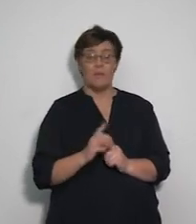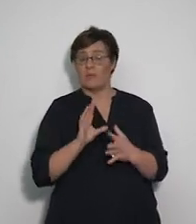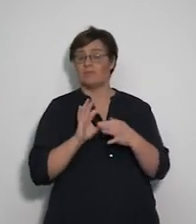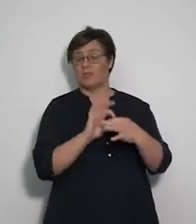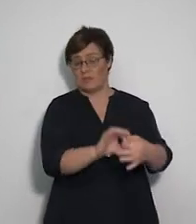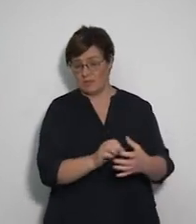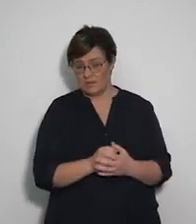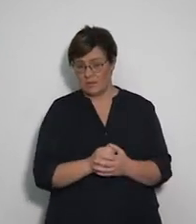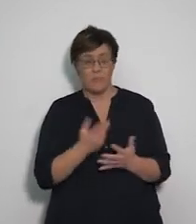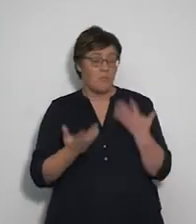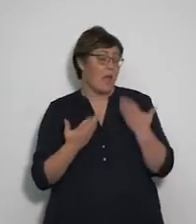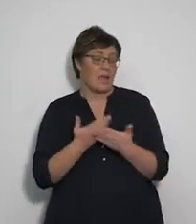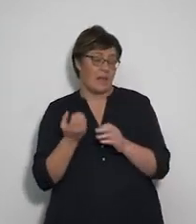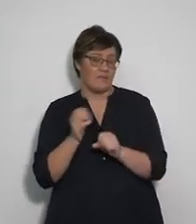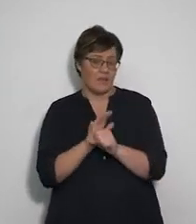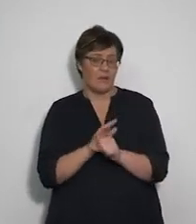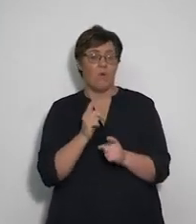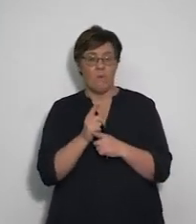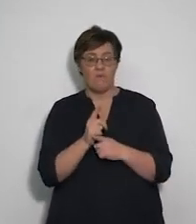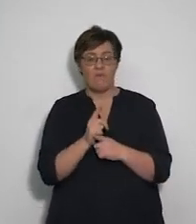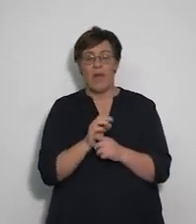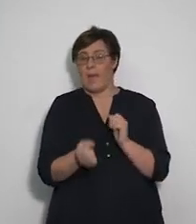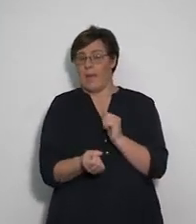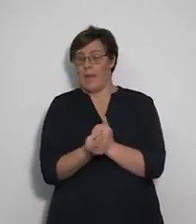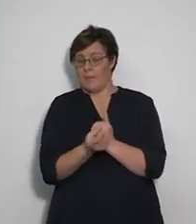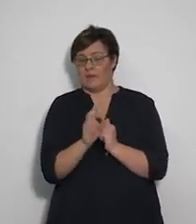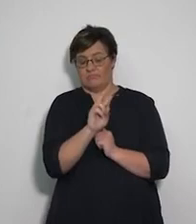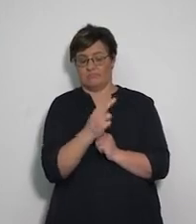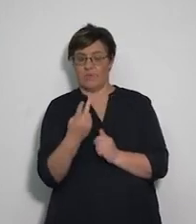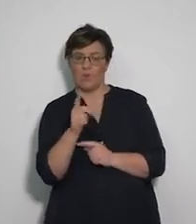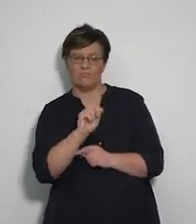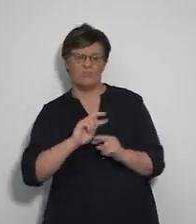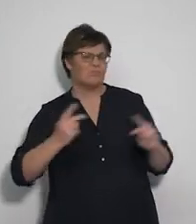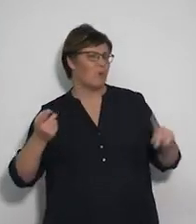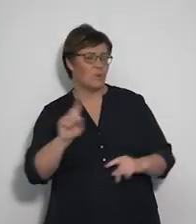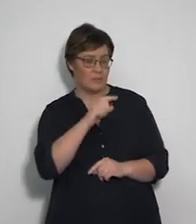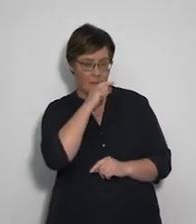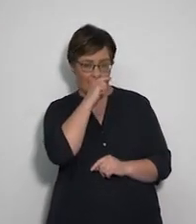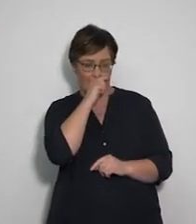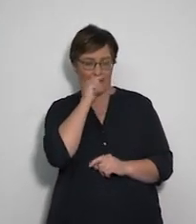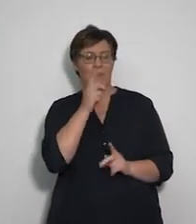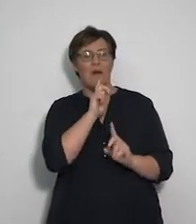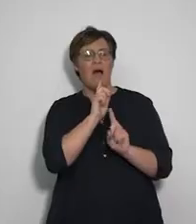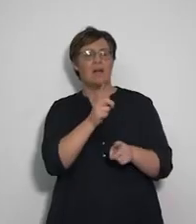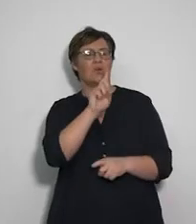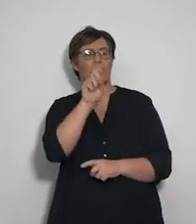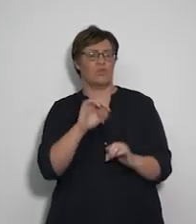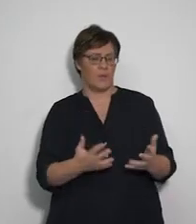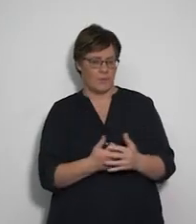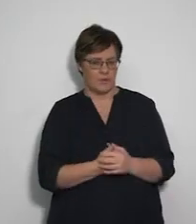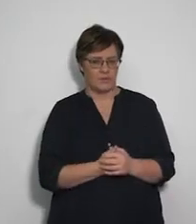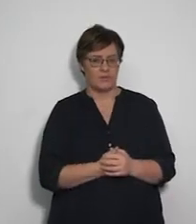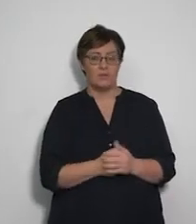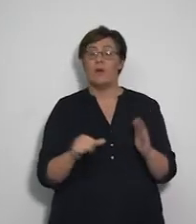may affect, depends on the type of mutation that takes place. So let's try and unpack how you would answer a question like